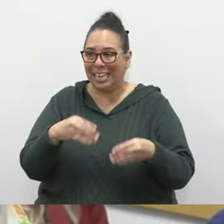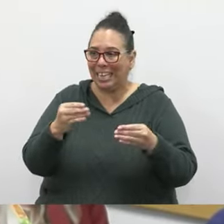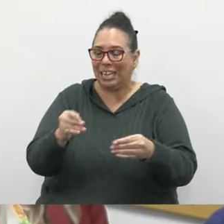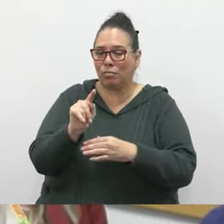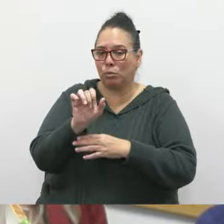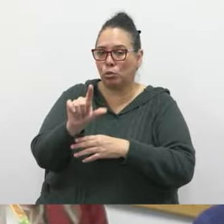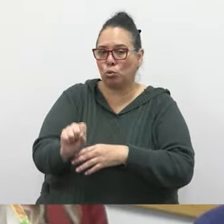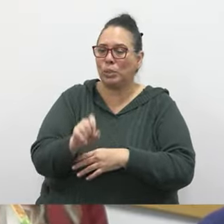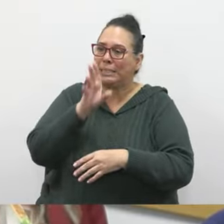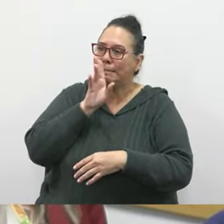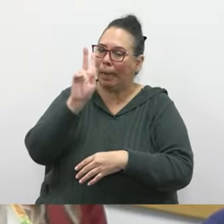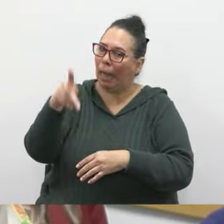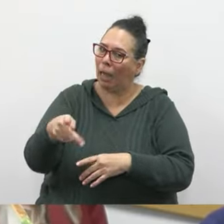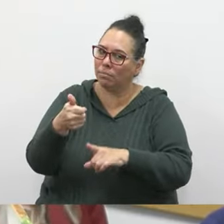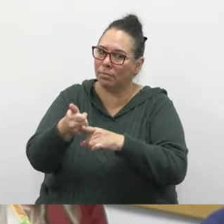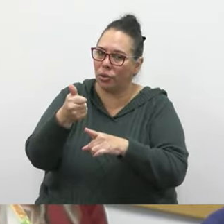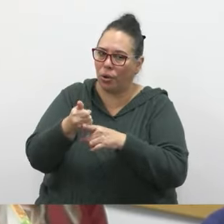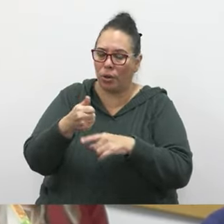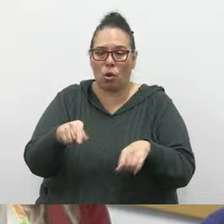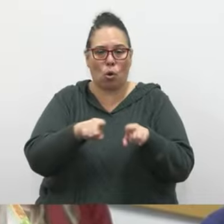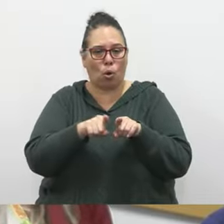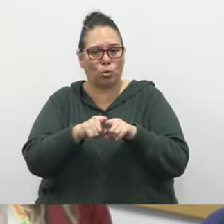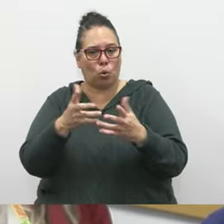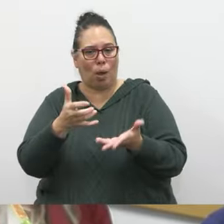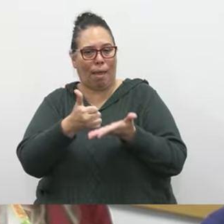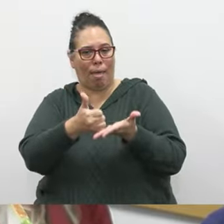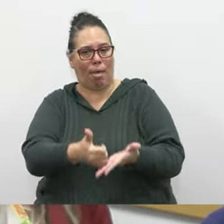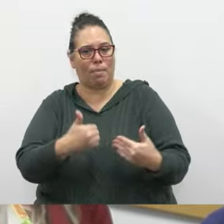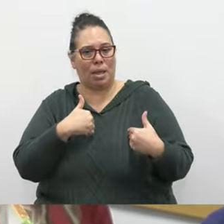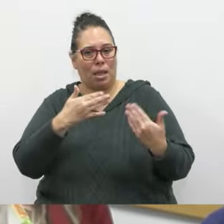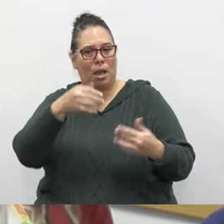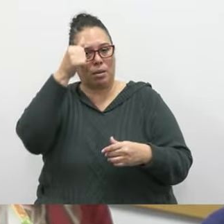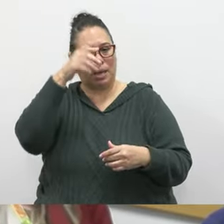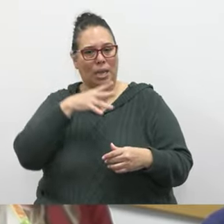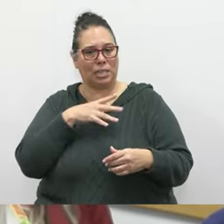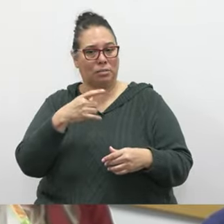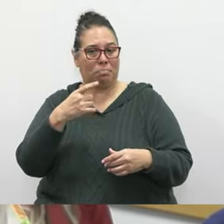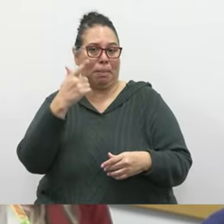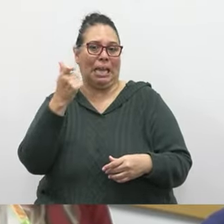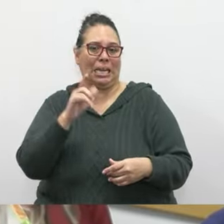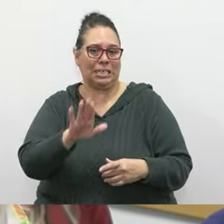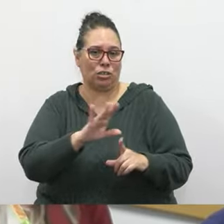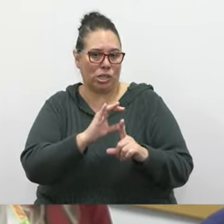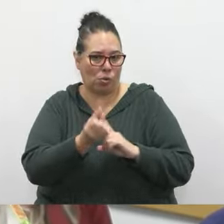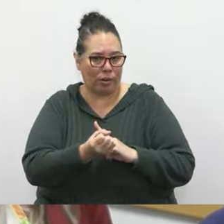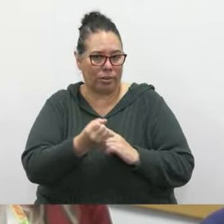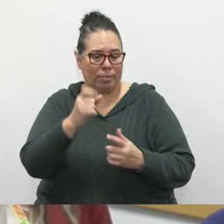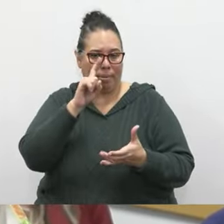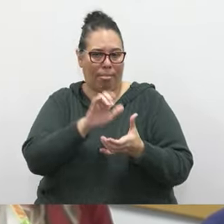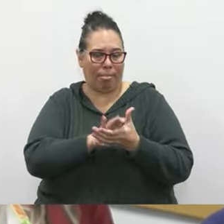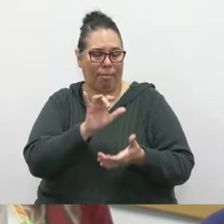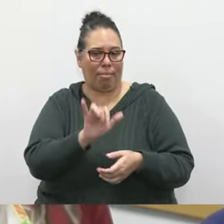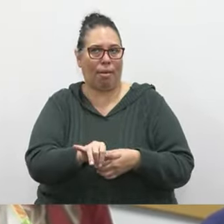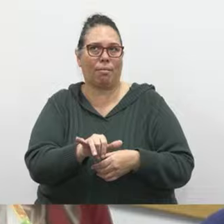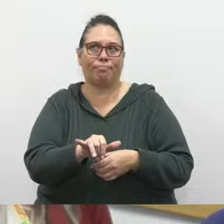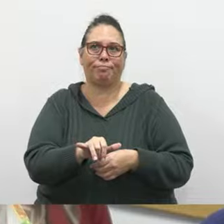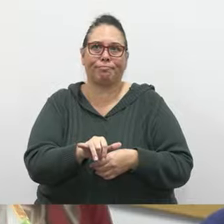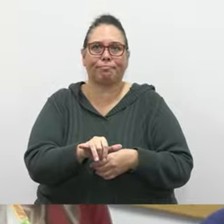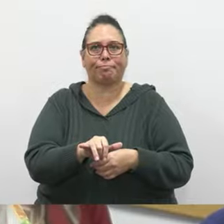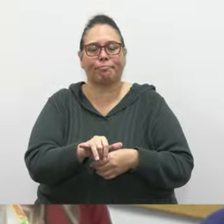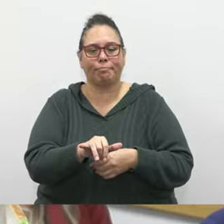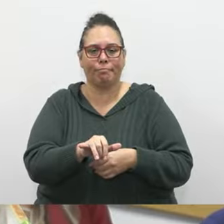tools to speak out on their own. We also aim to help those young men who, just because of their situations, they believe that